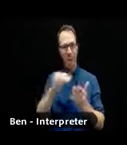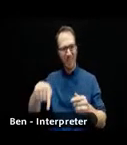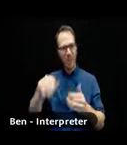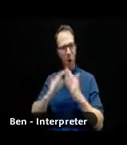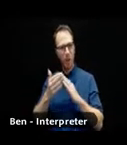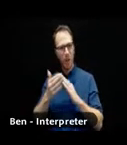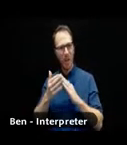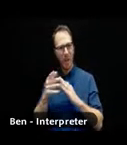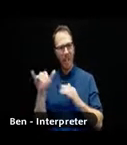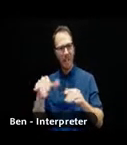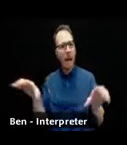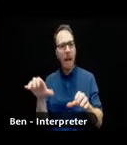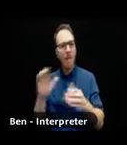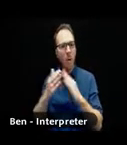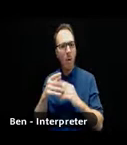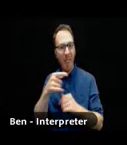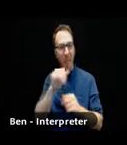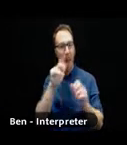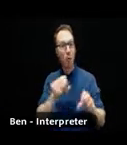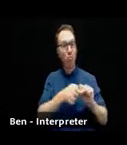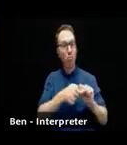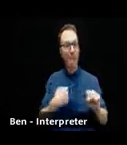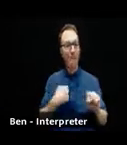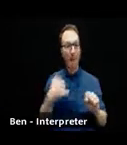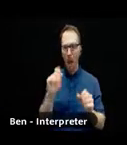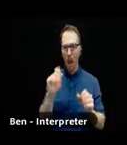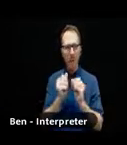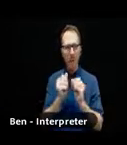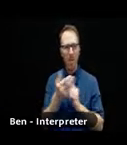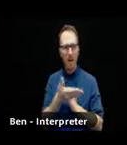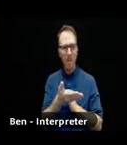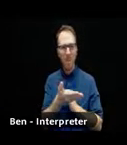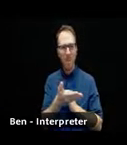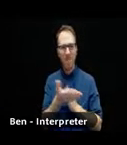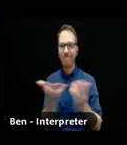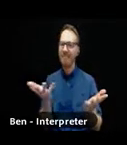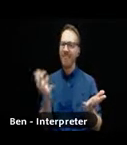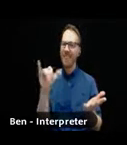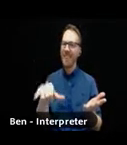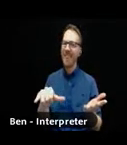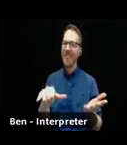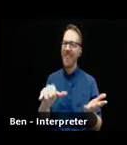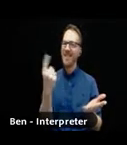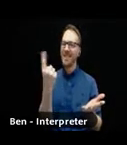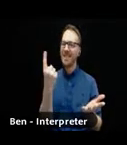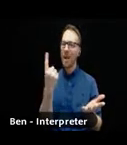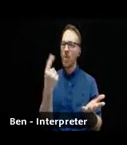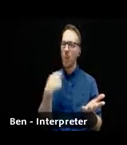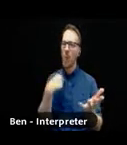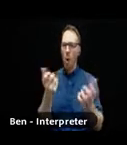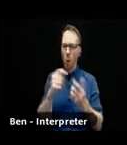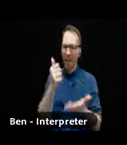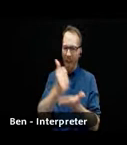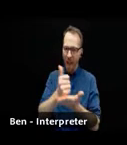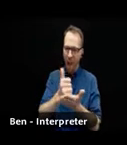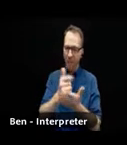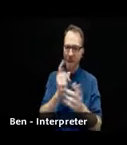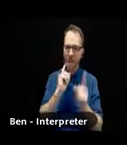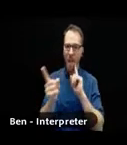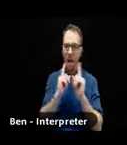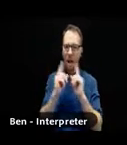activist community, this person raped me, I'm still at meetings with them. That is someone who we want to help have a dialogue,